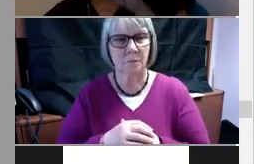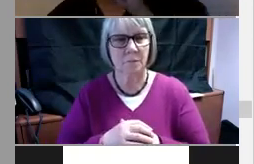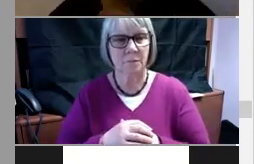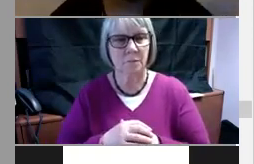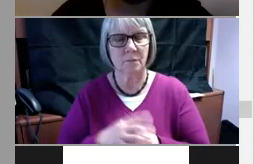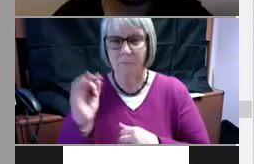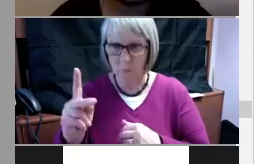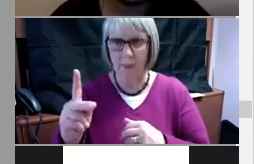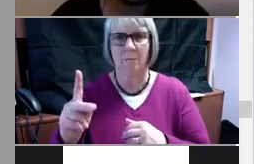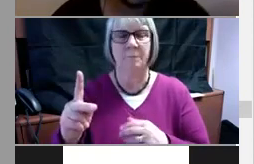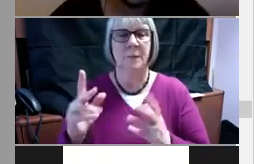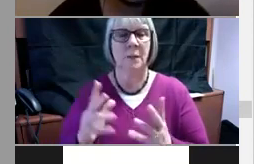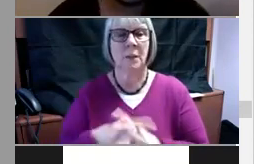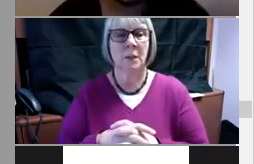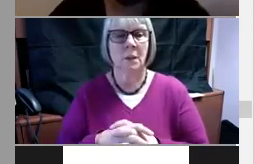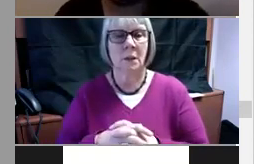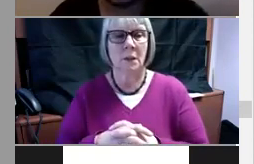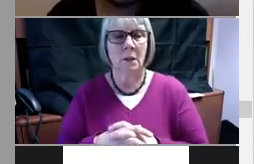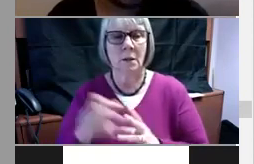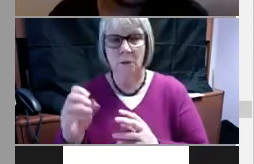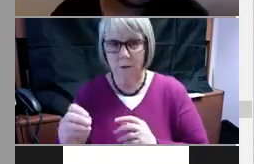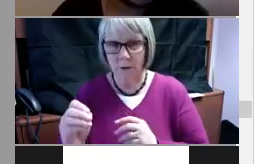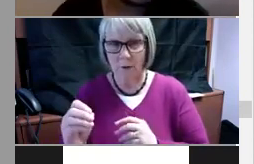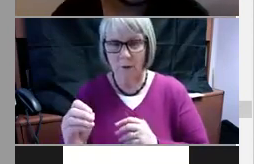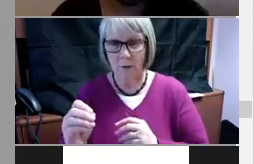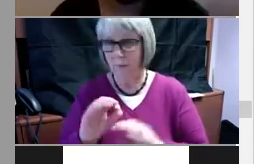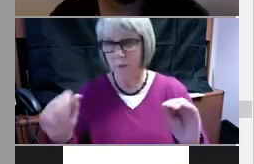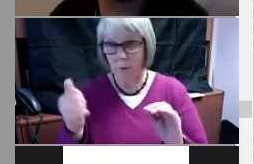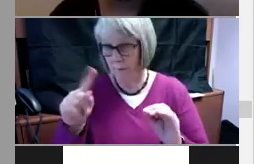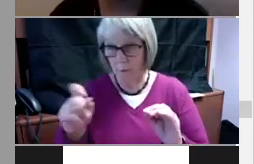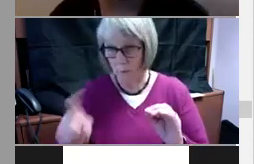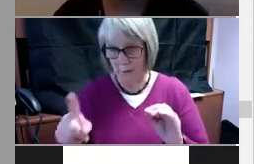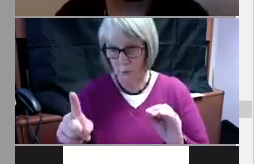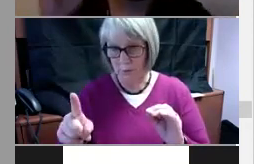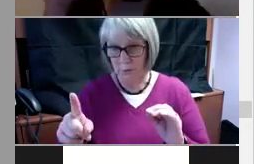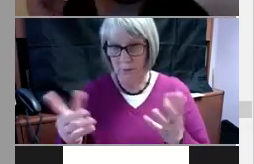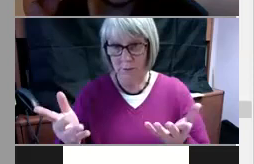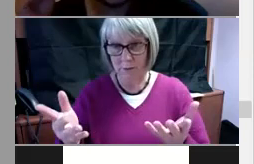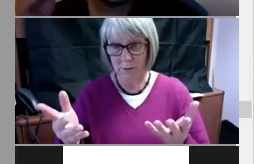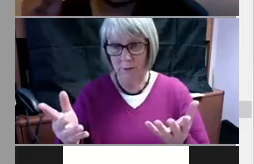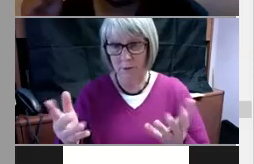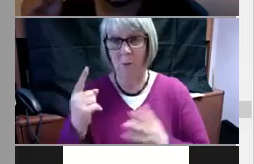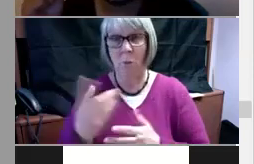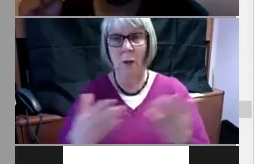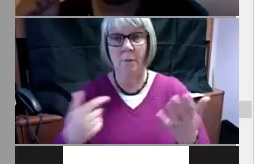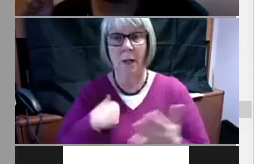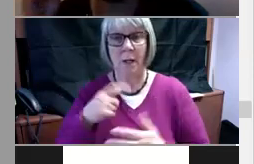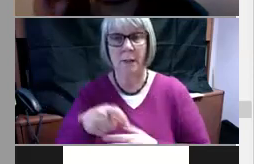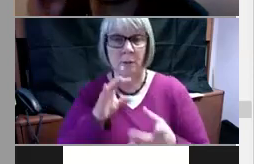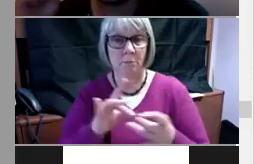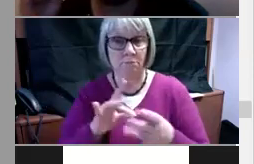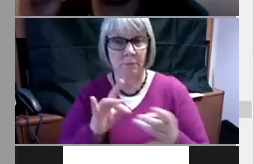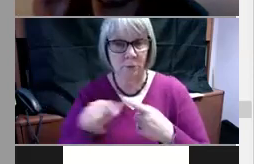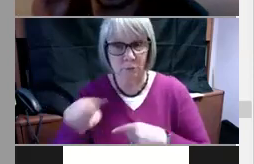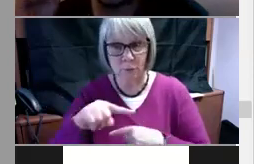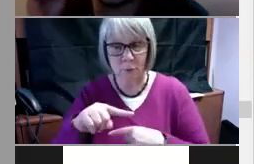about it. Okay. So if there are no other questions, one thing that I should mention to you guys,